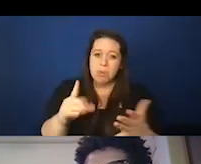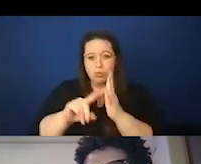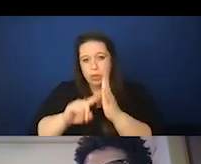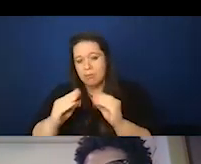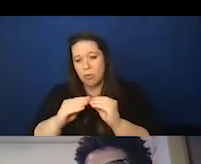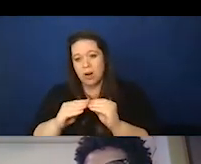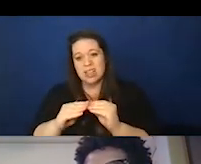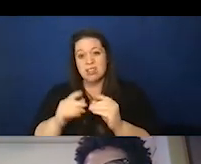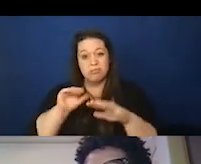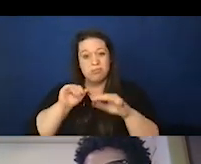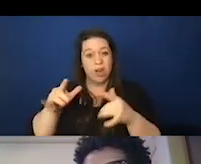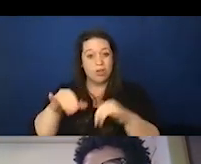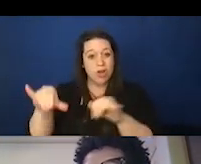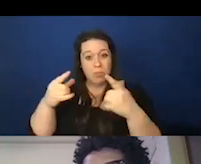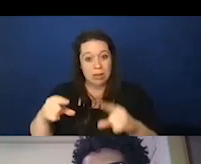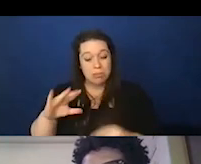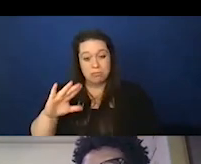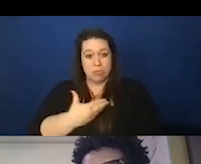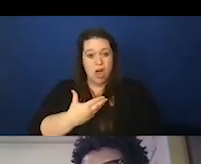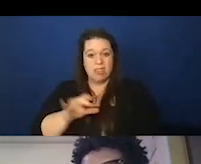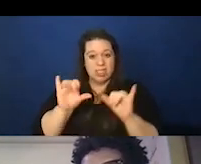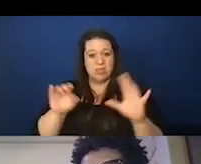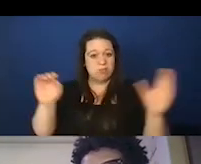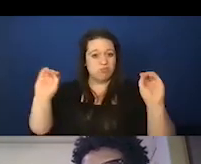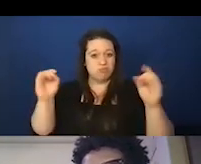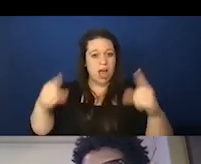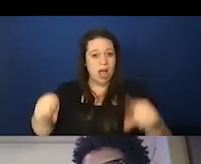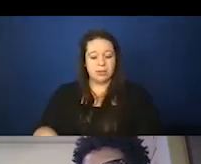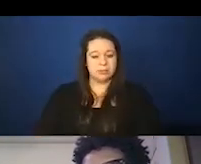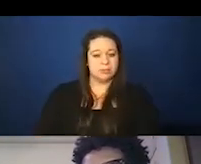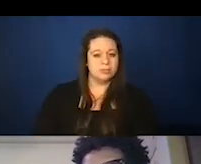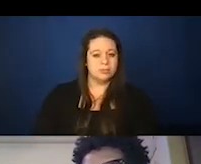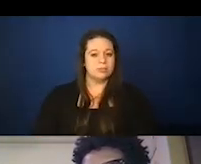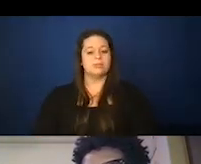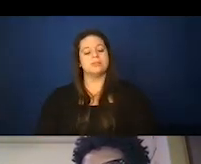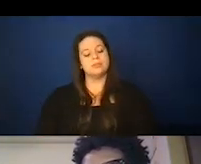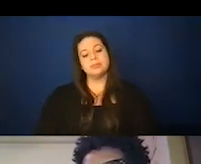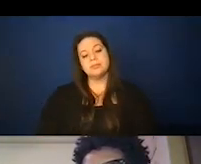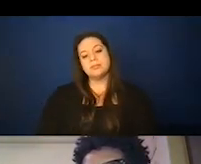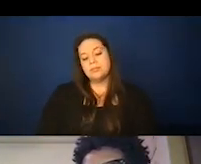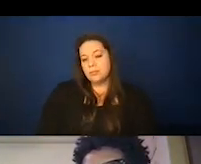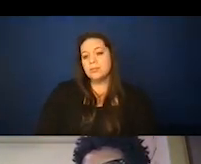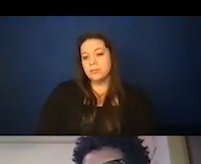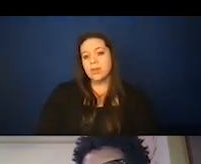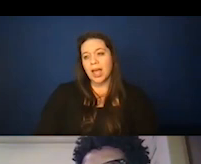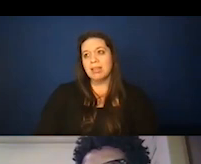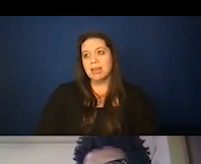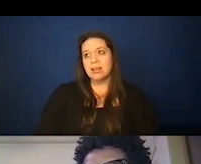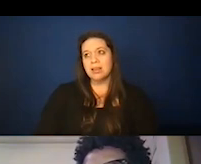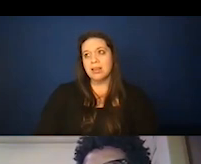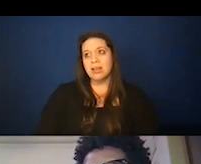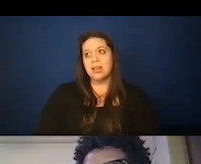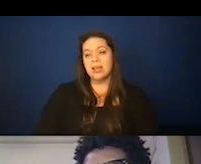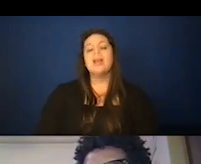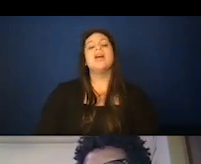big incident at all. We didn't see any of it within our systems. And I think, it's just people have to,